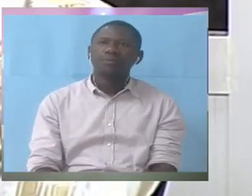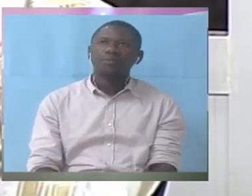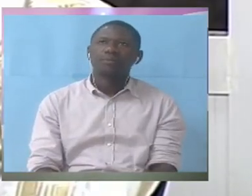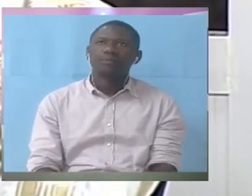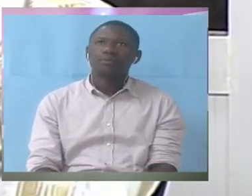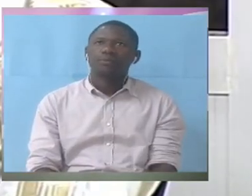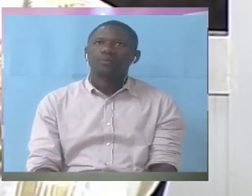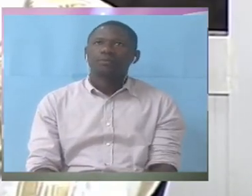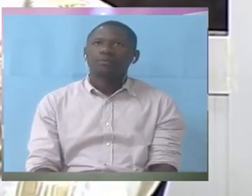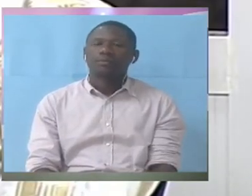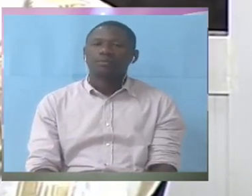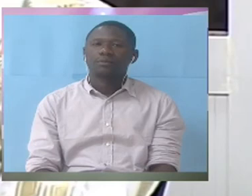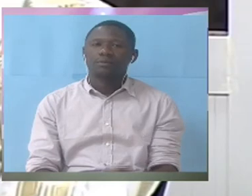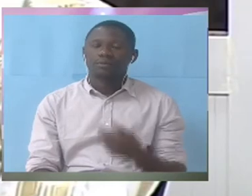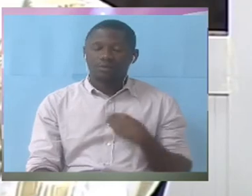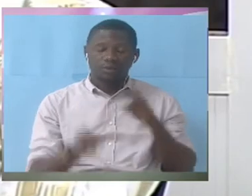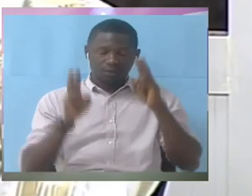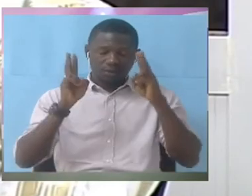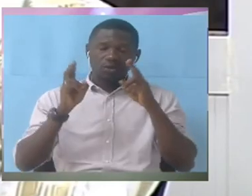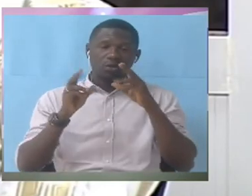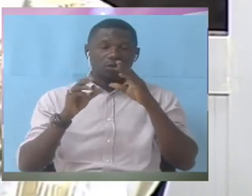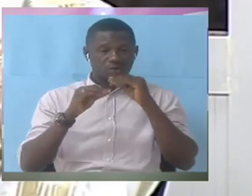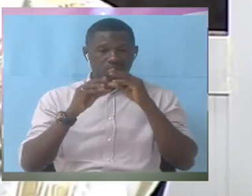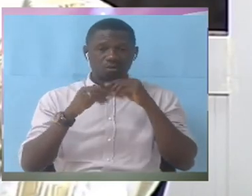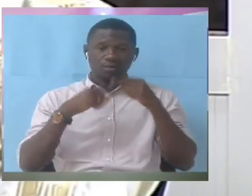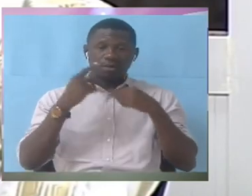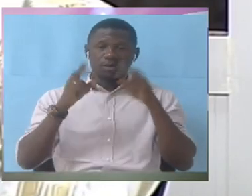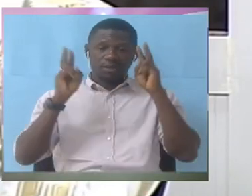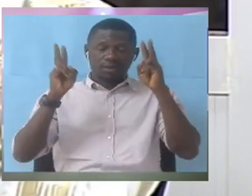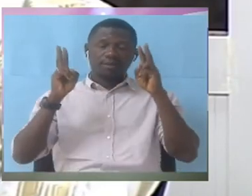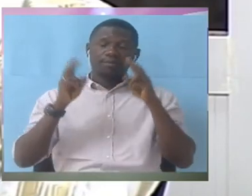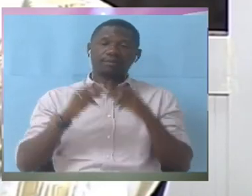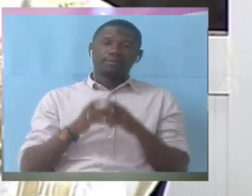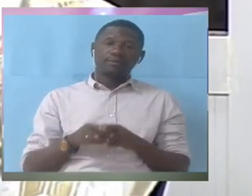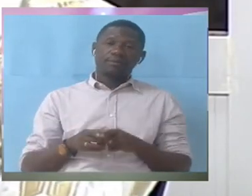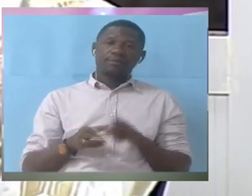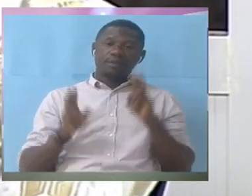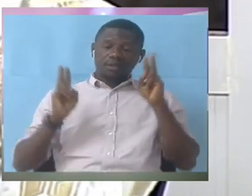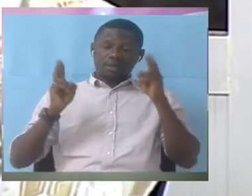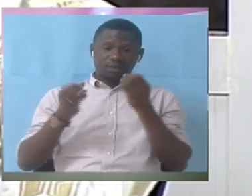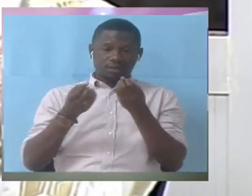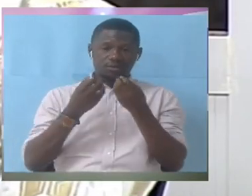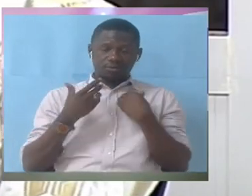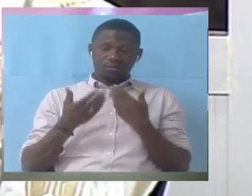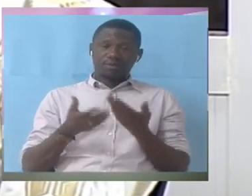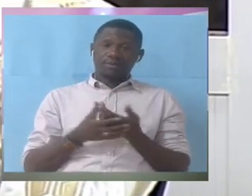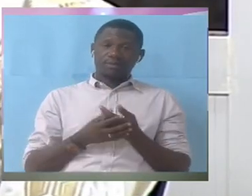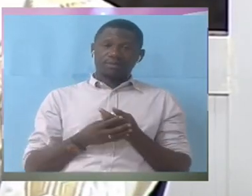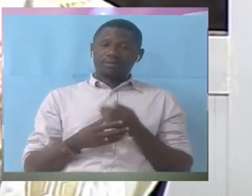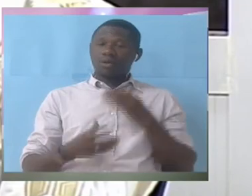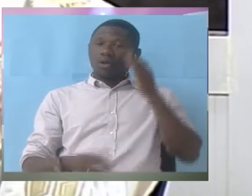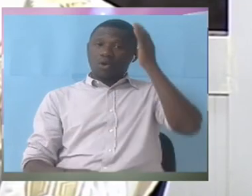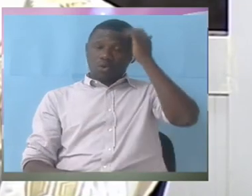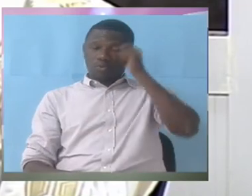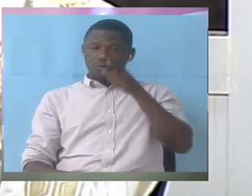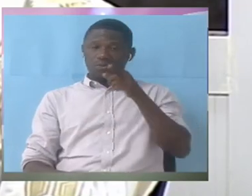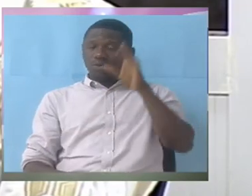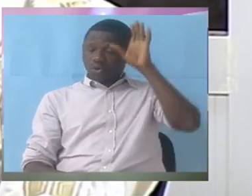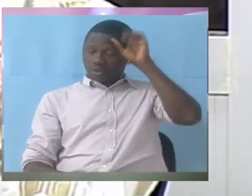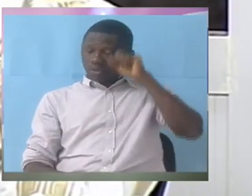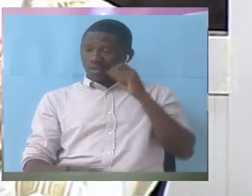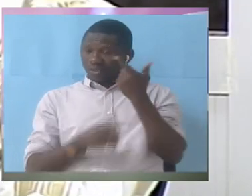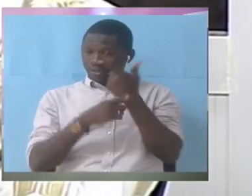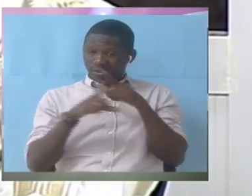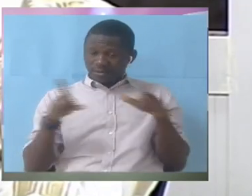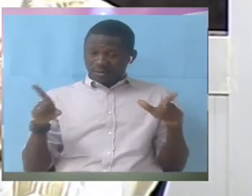to yaya jame yaya jame la wax he said to me munema I hope you'll understand the language